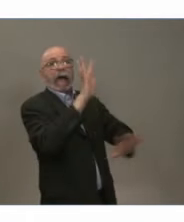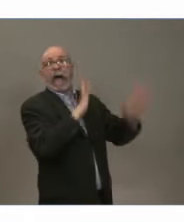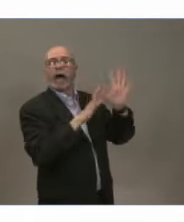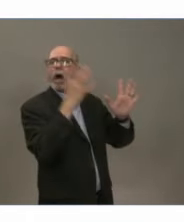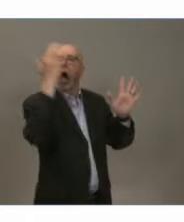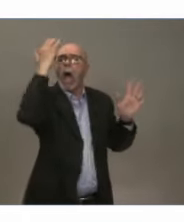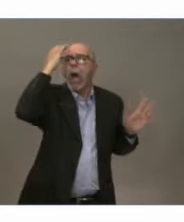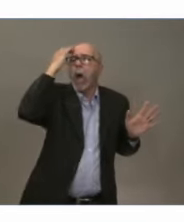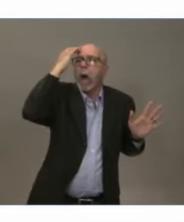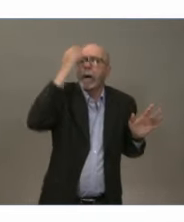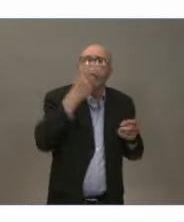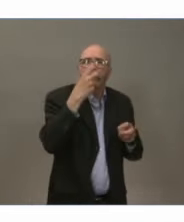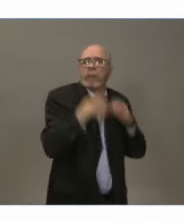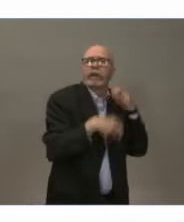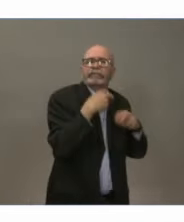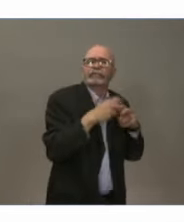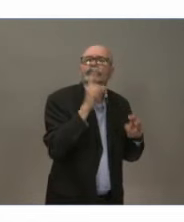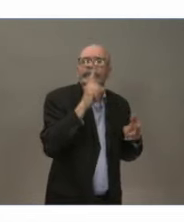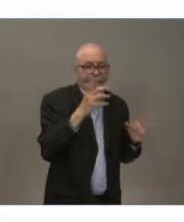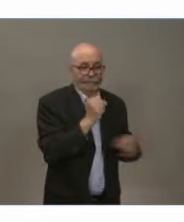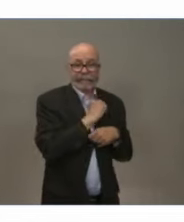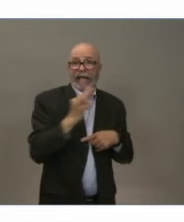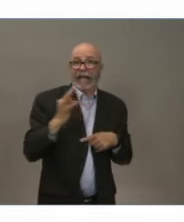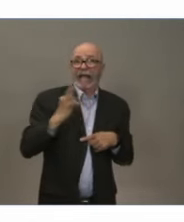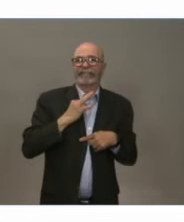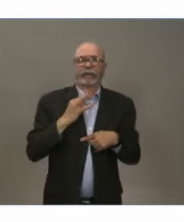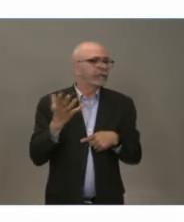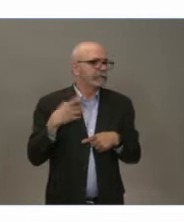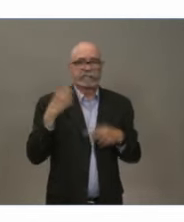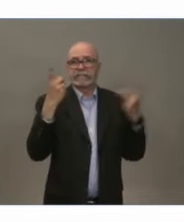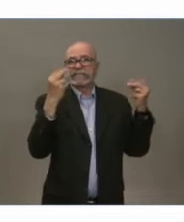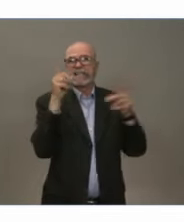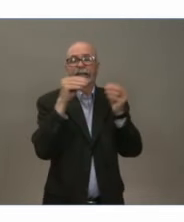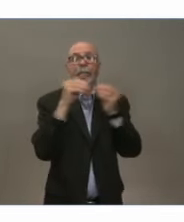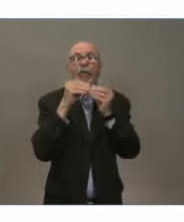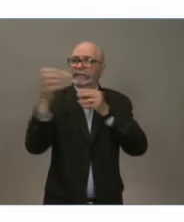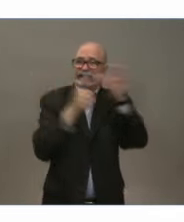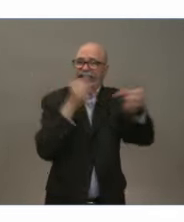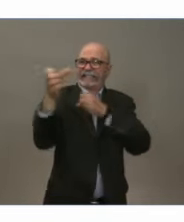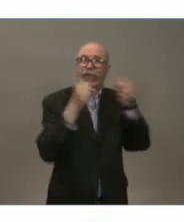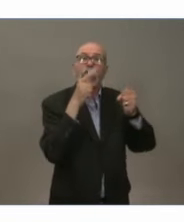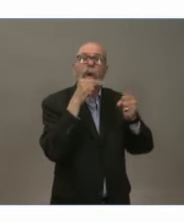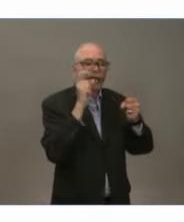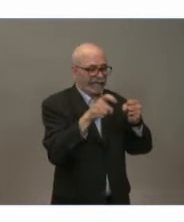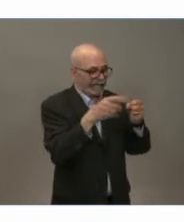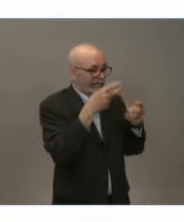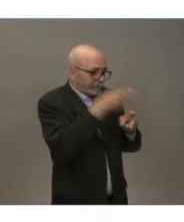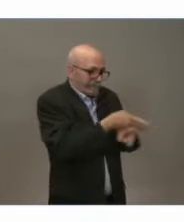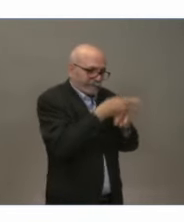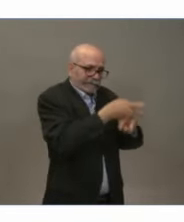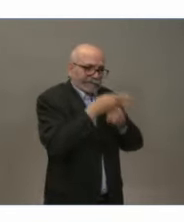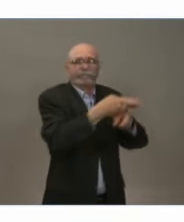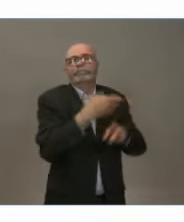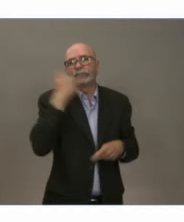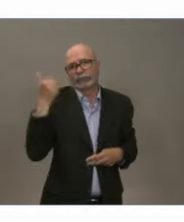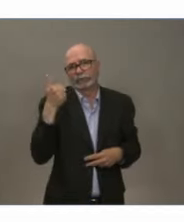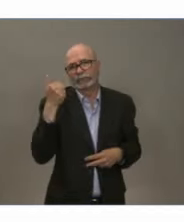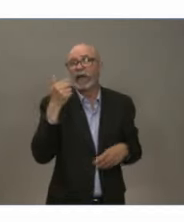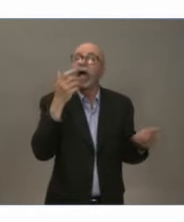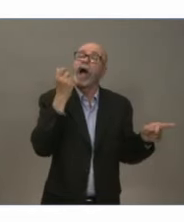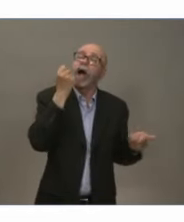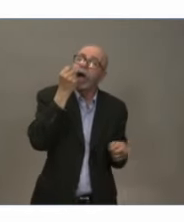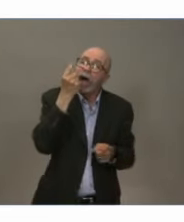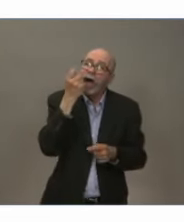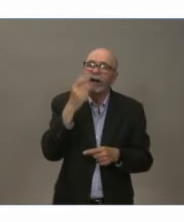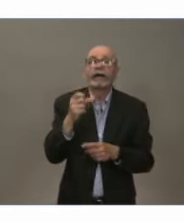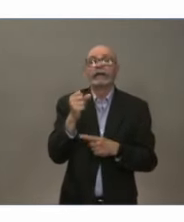challenges. They need more staff because they have a higher level of care, but also we have staff that have been exposed or cases. But every